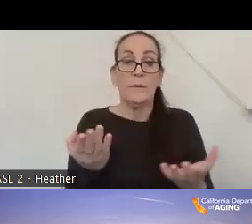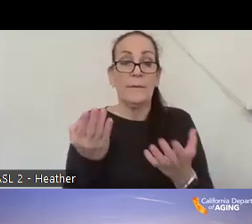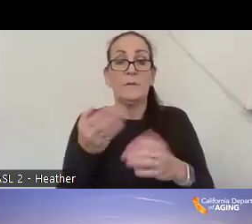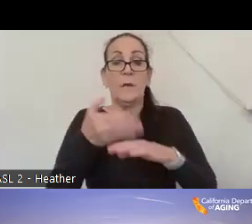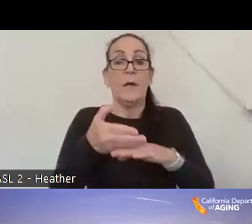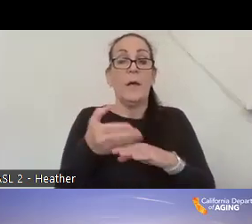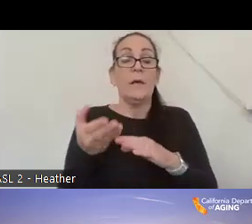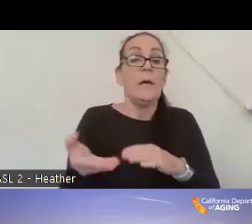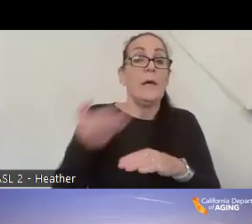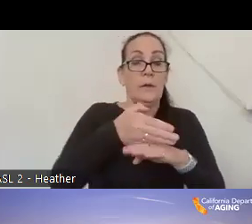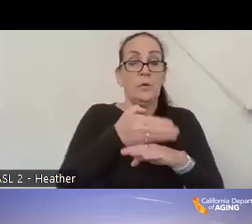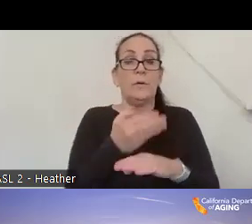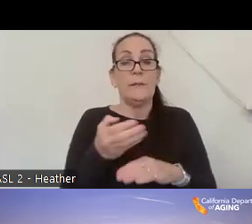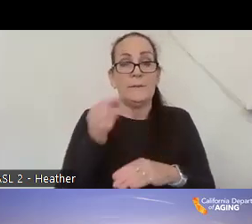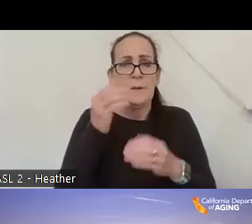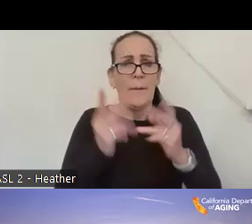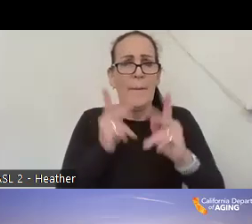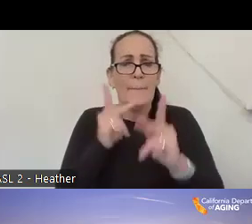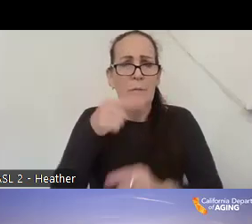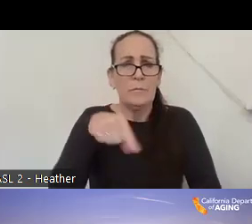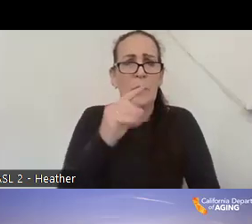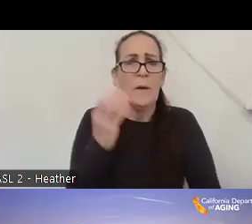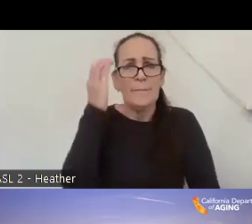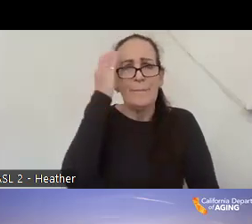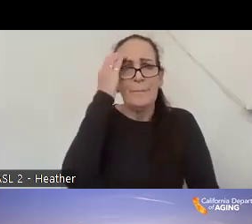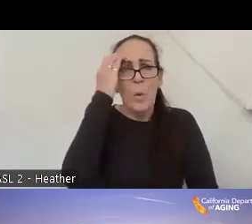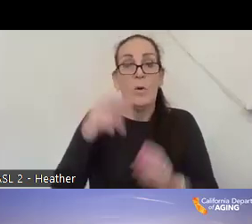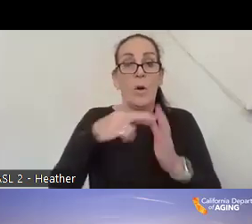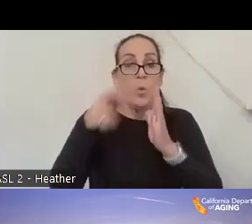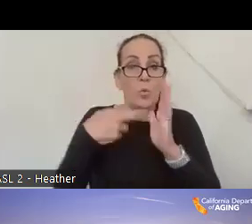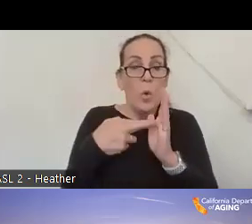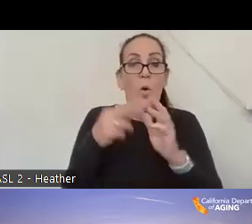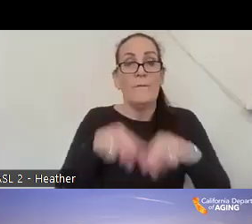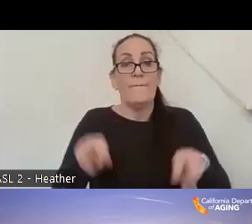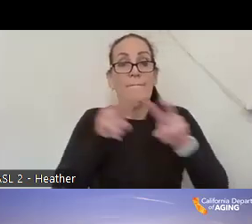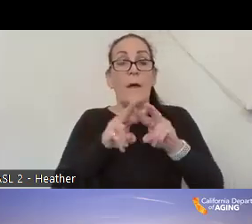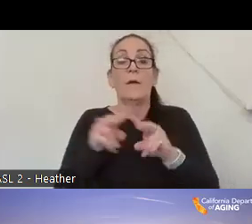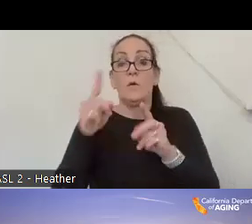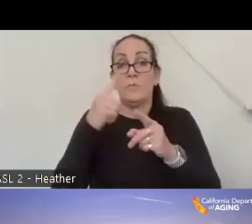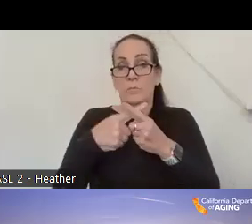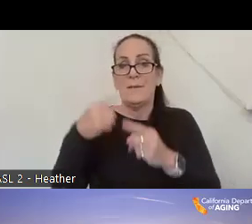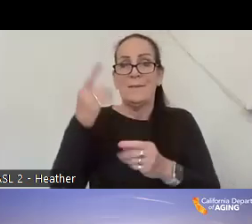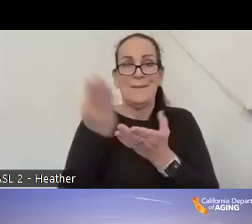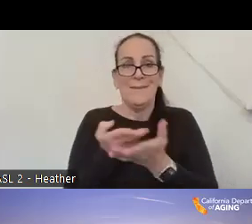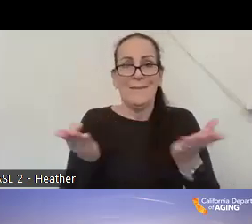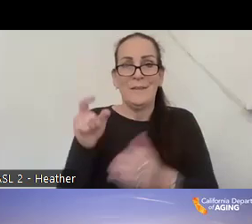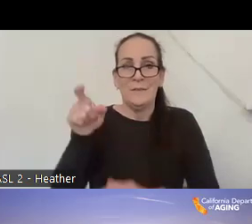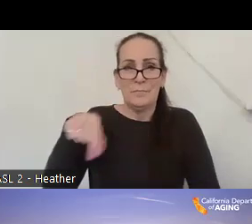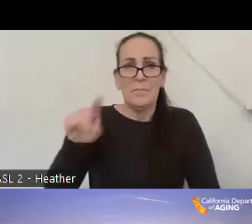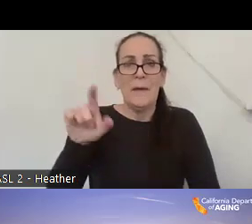the role, the value, and the unique needs of caregivers. The awareness also of